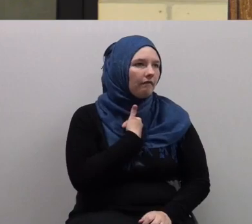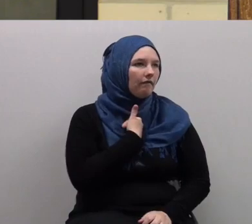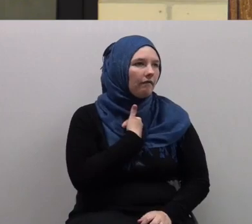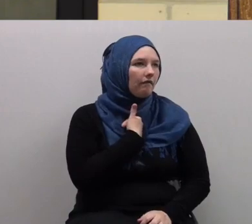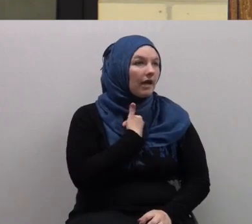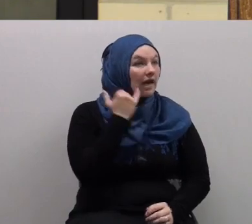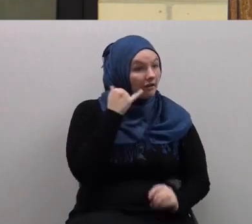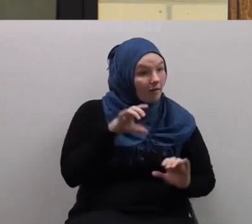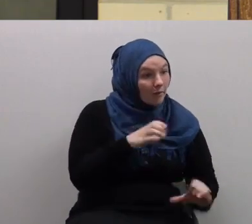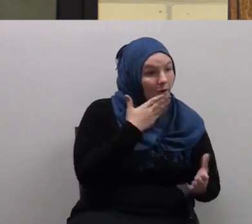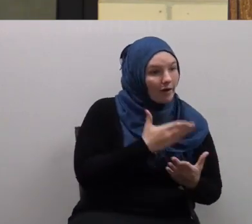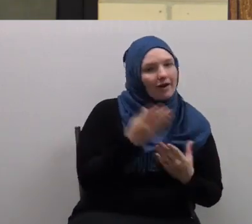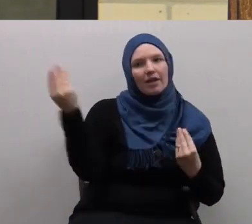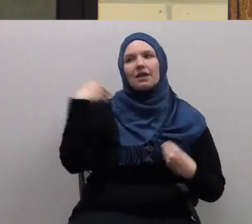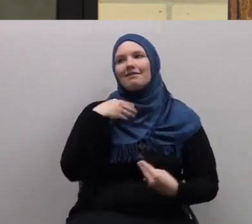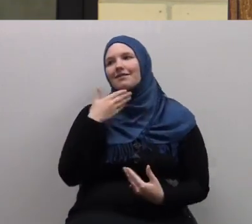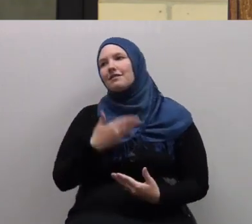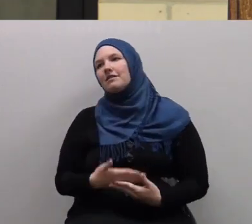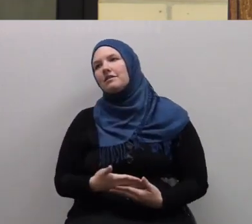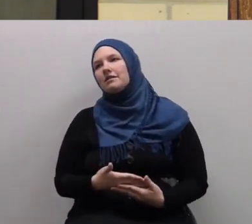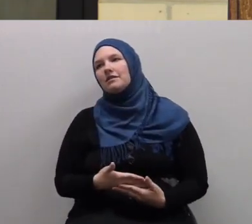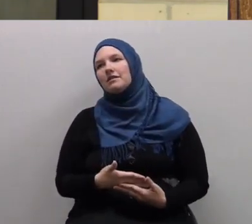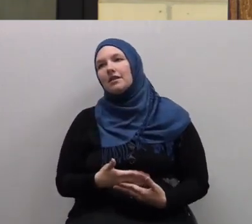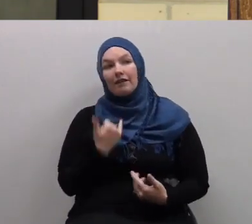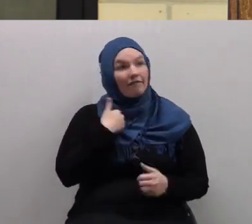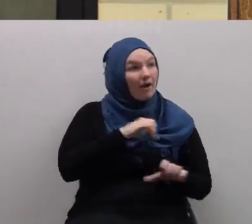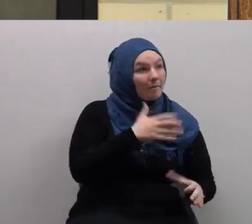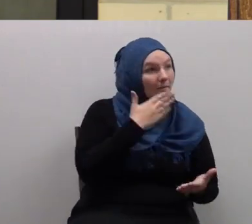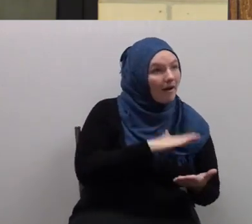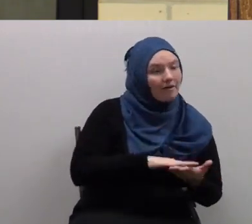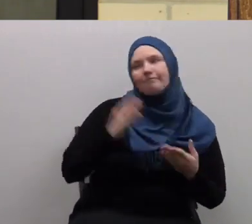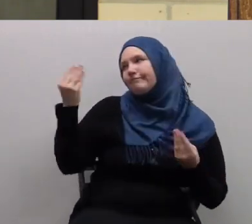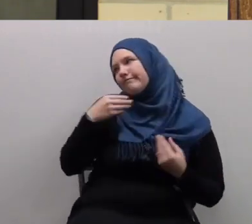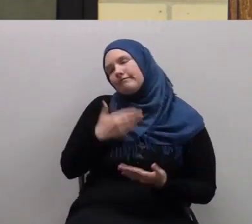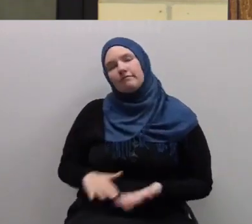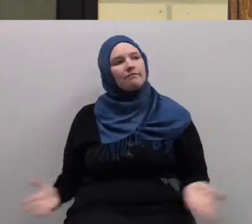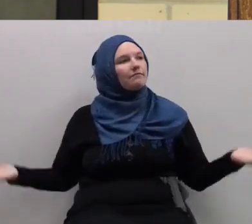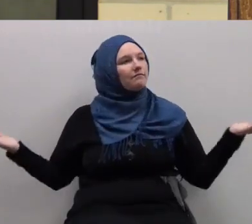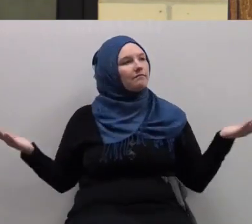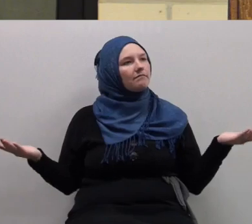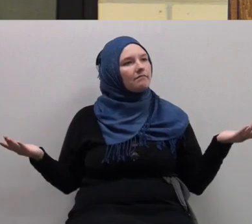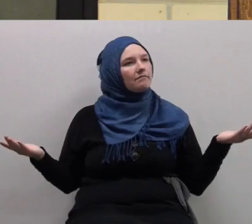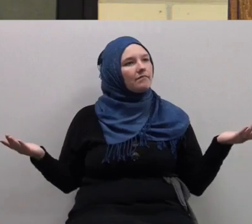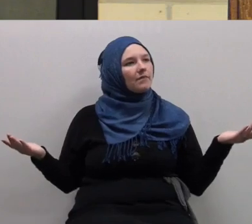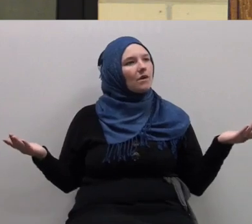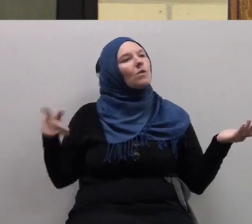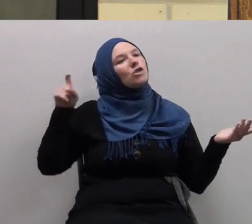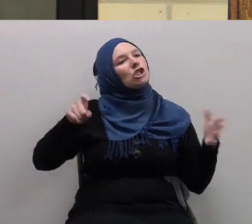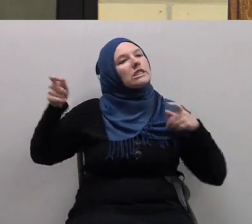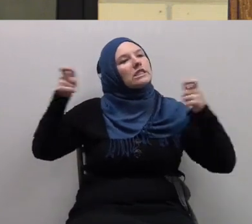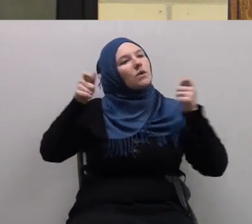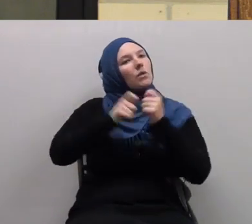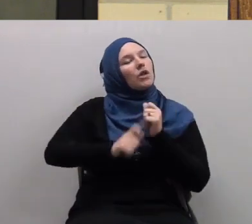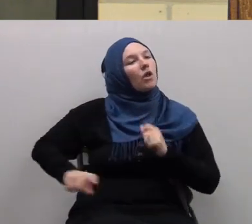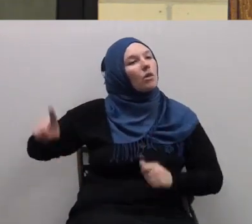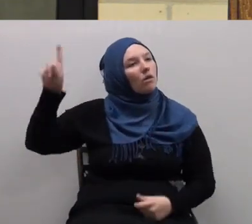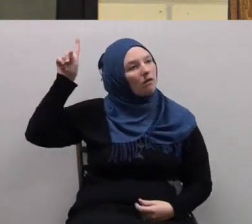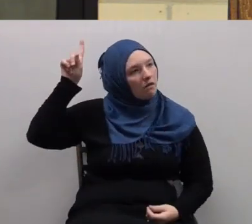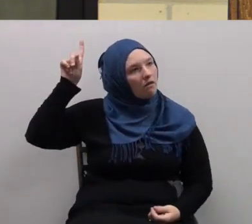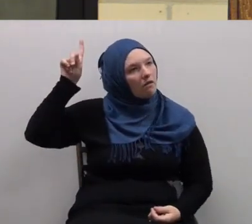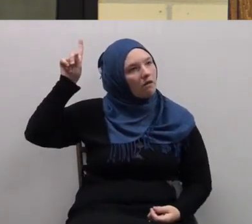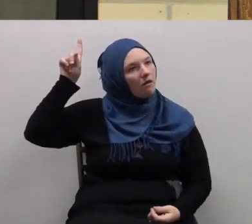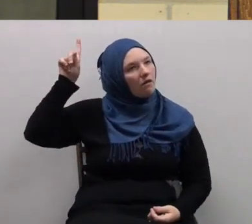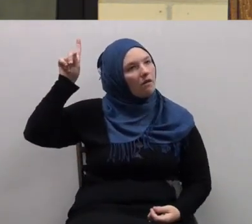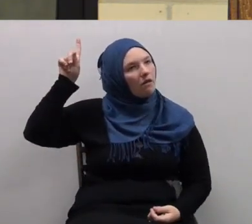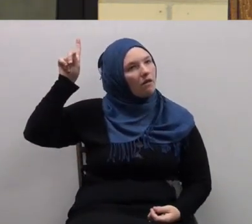So this is another misunderstanding, that we deal with Allah as if we